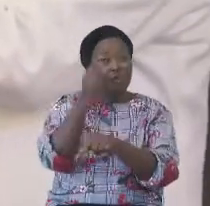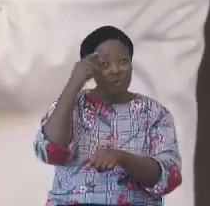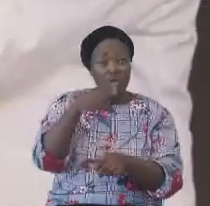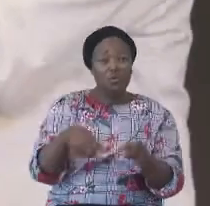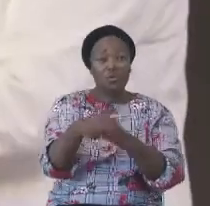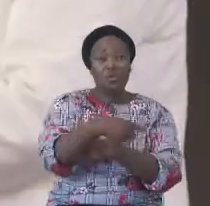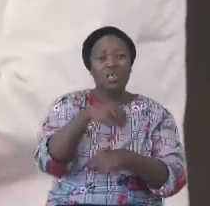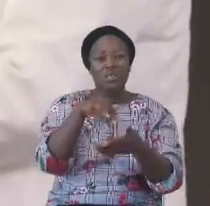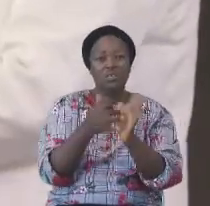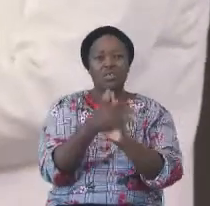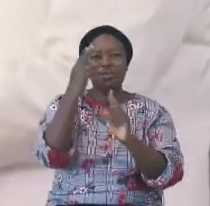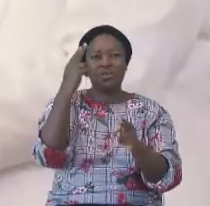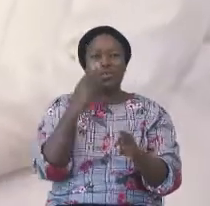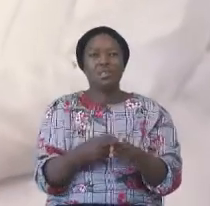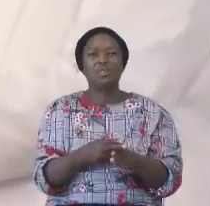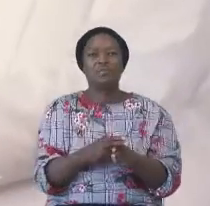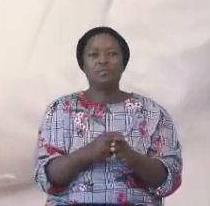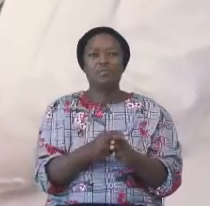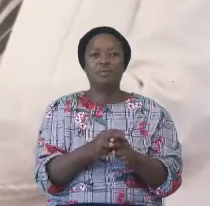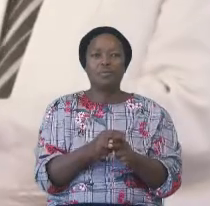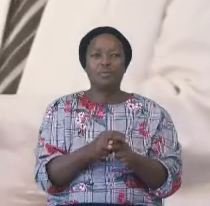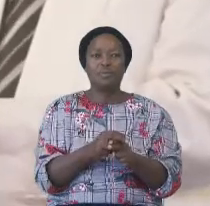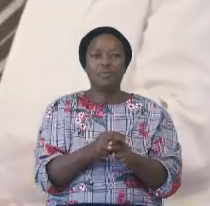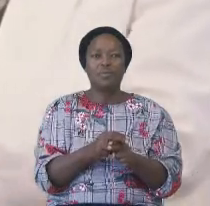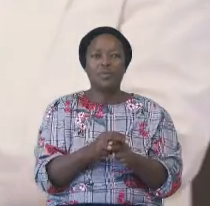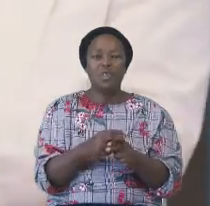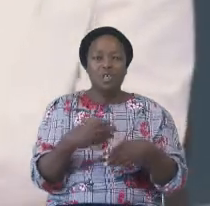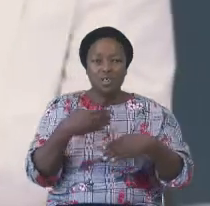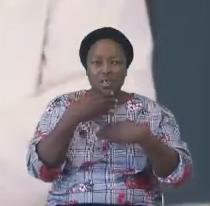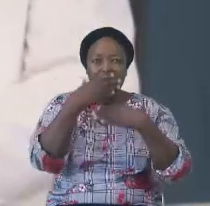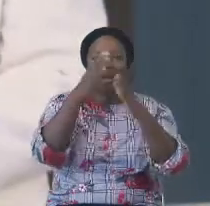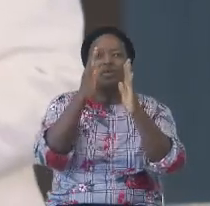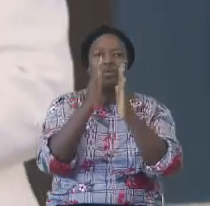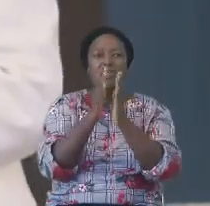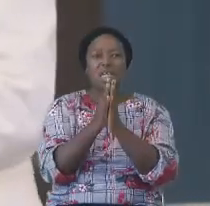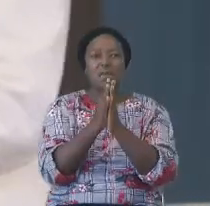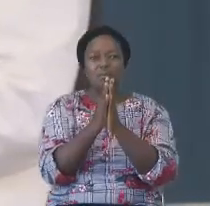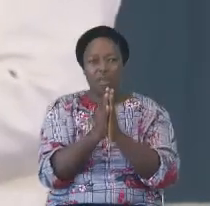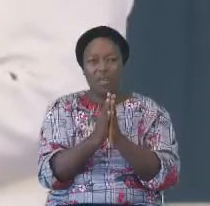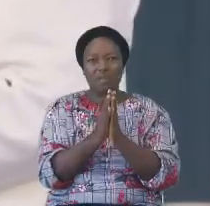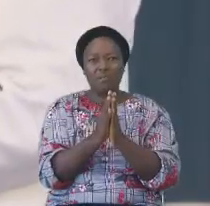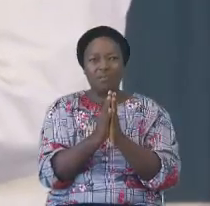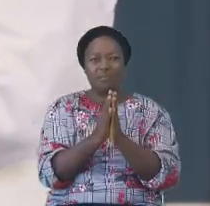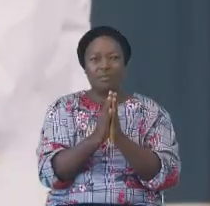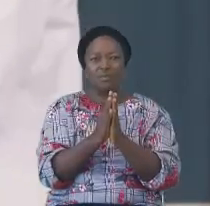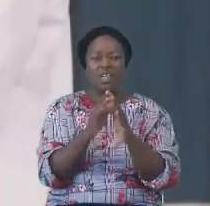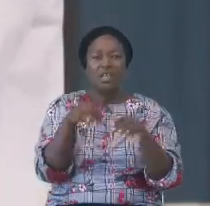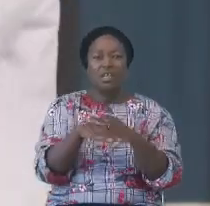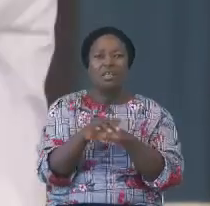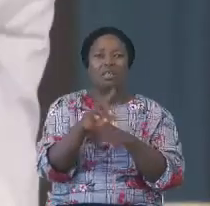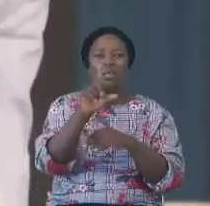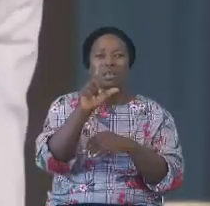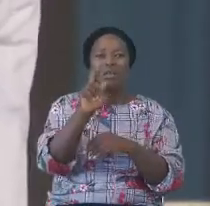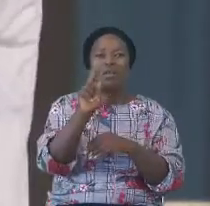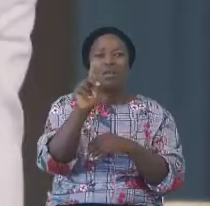supplication will work for you. Work for you today in Jesus' name.